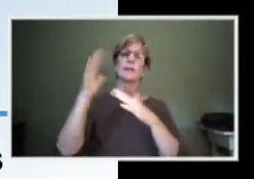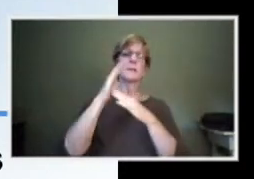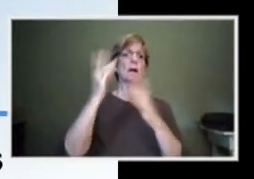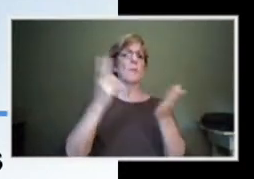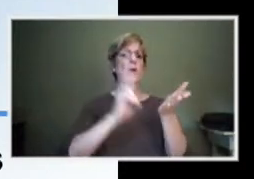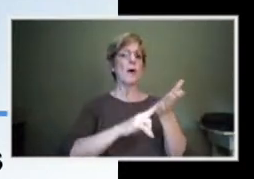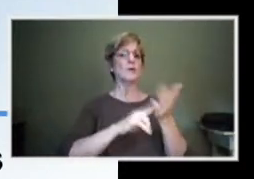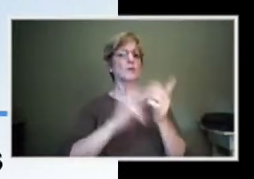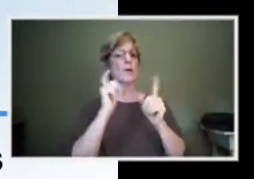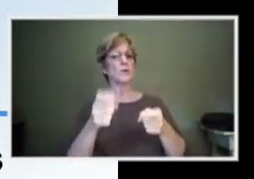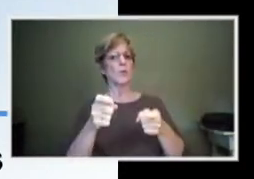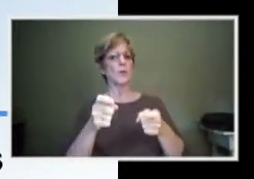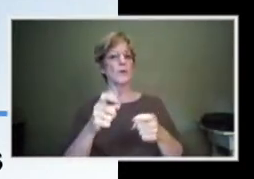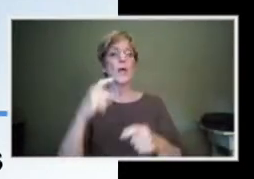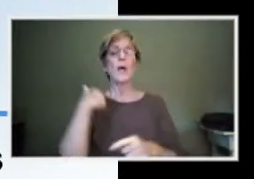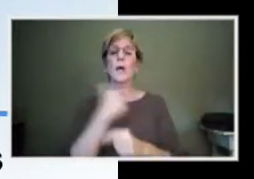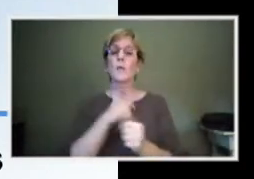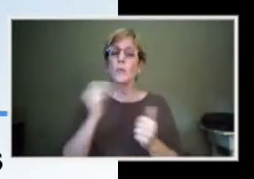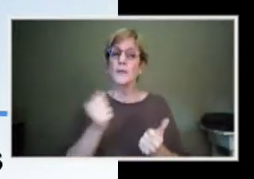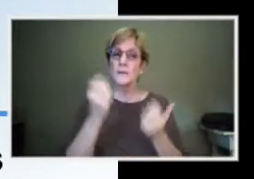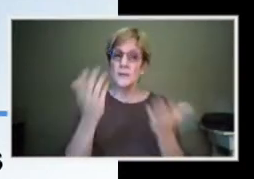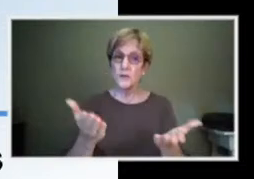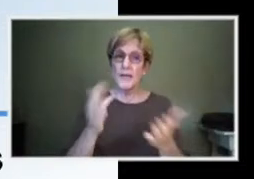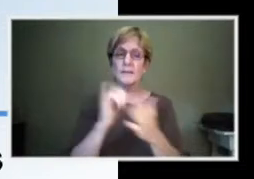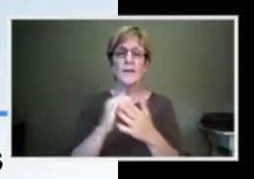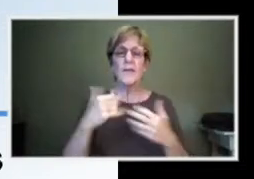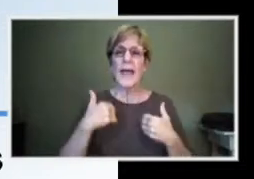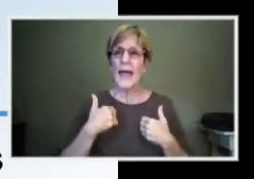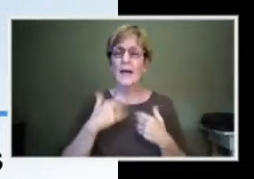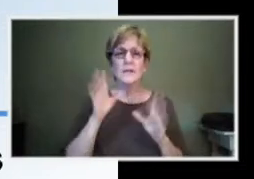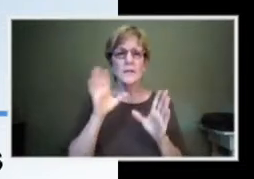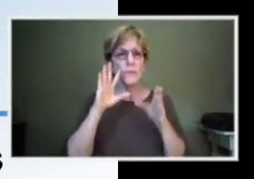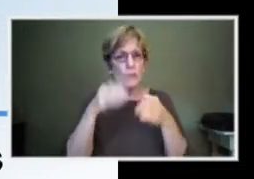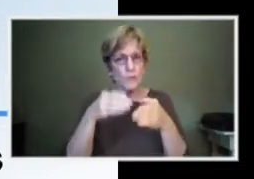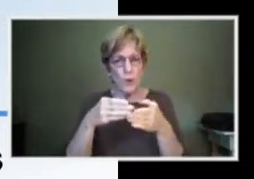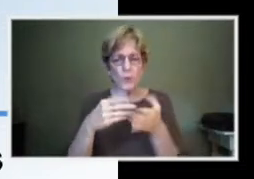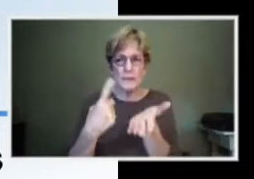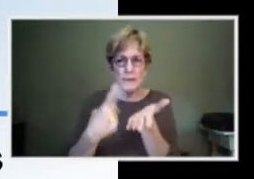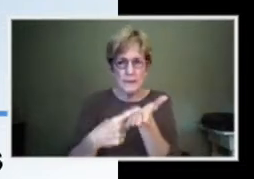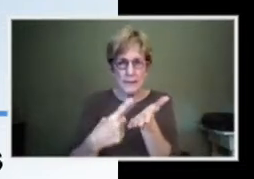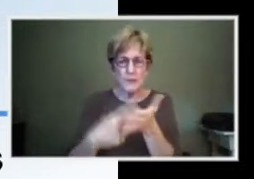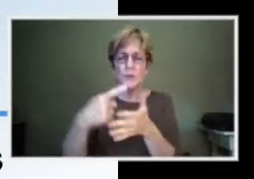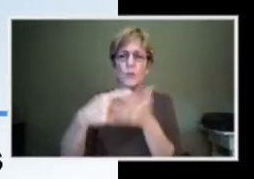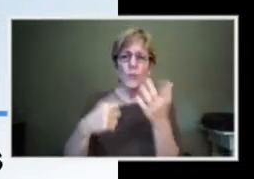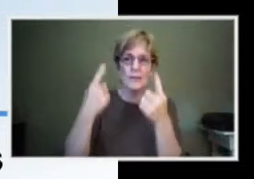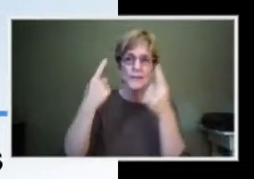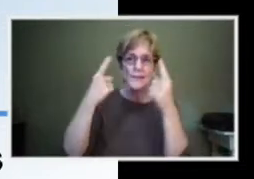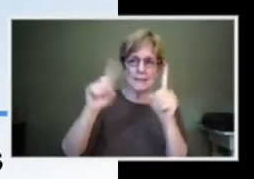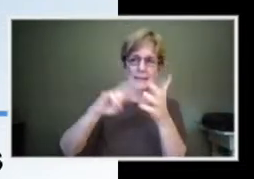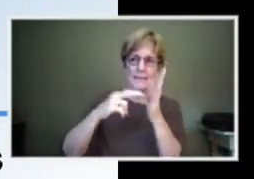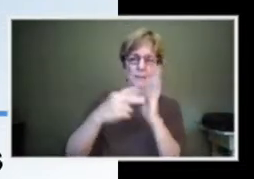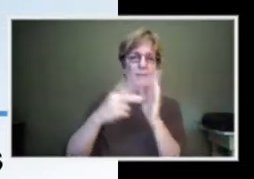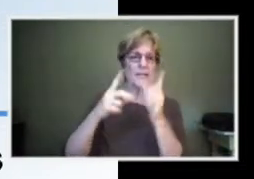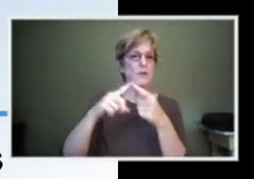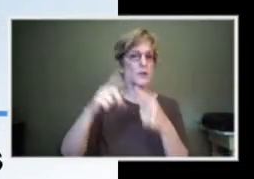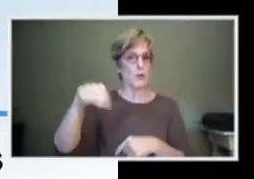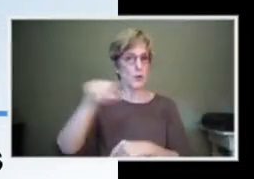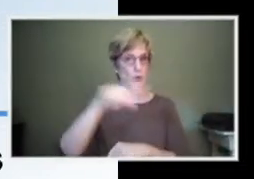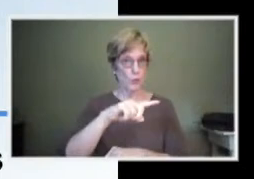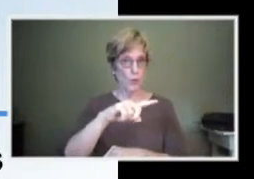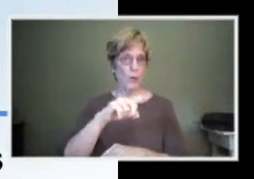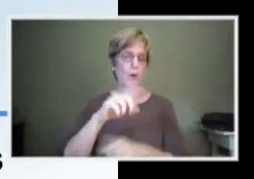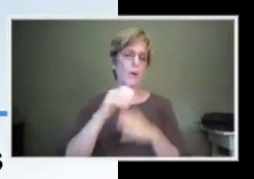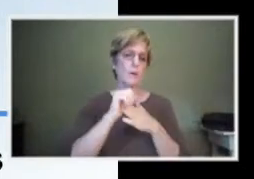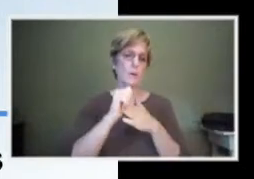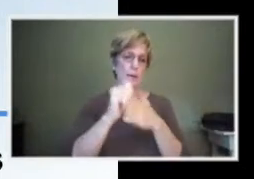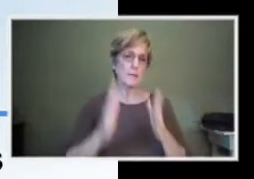our suggestion to clients, frankly, is that they have some focused discussion about what success means to you all as the leaders.